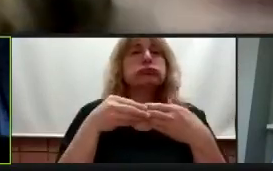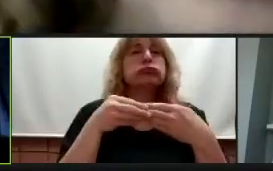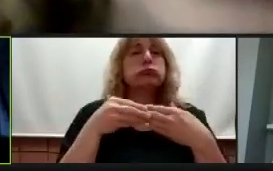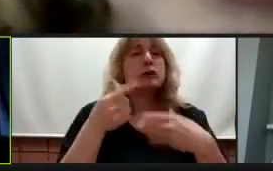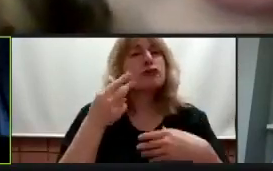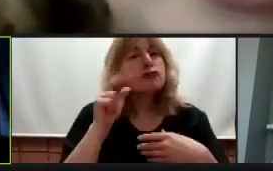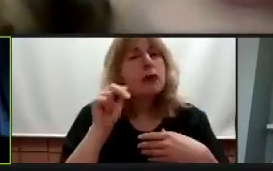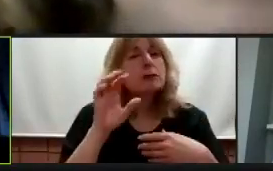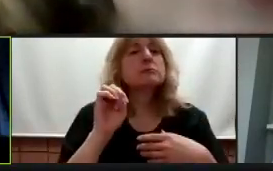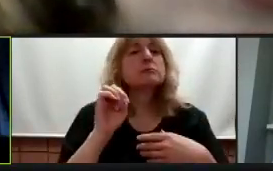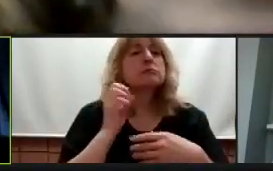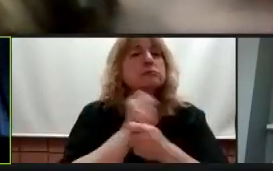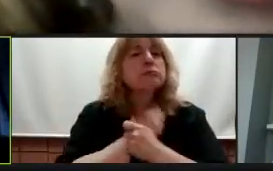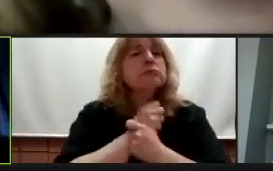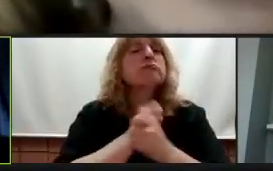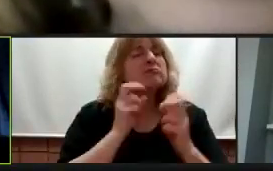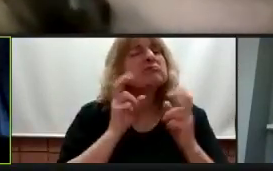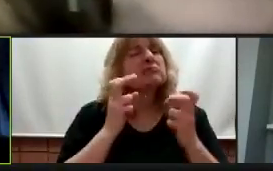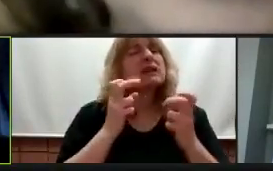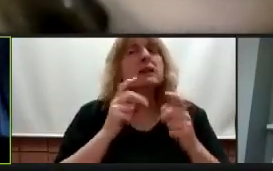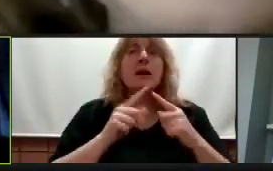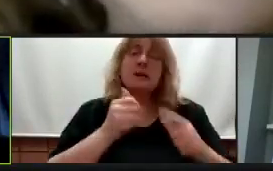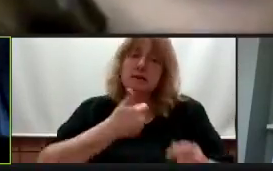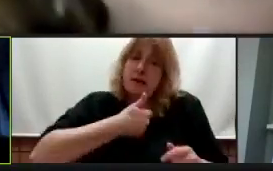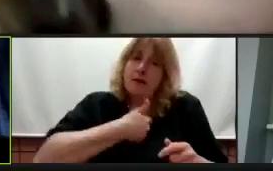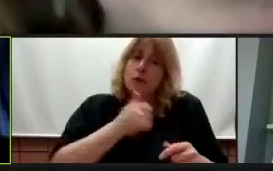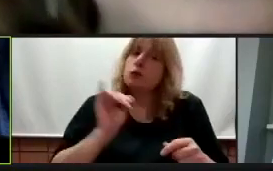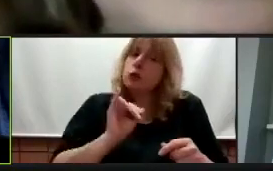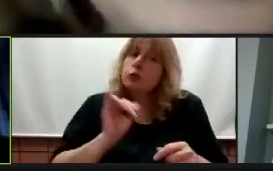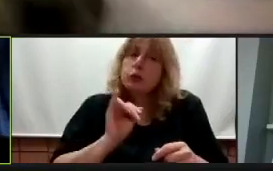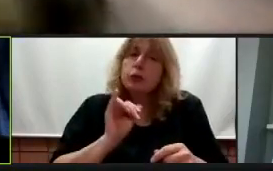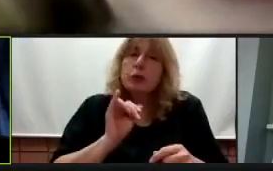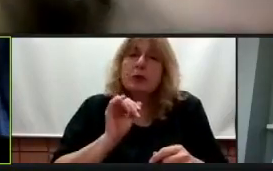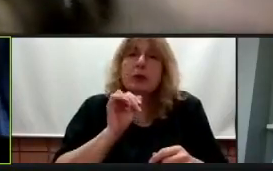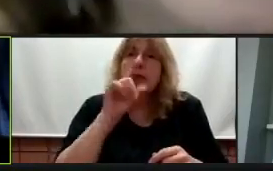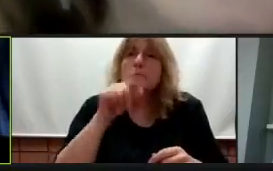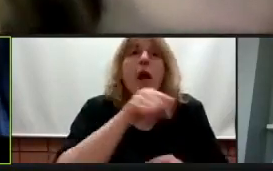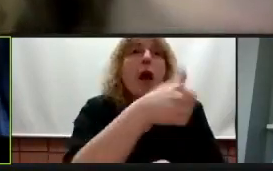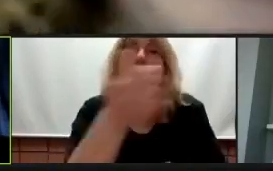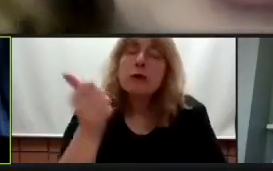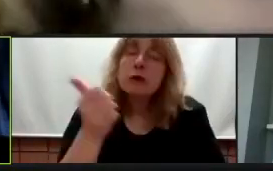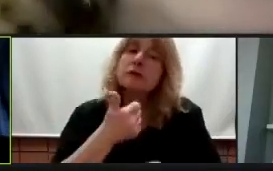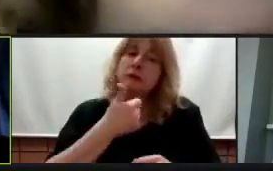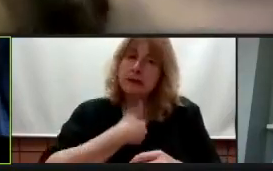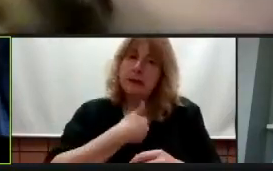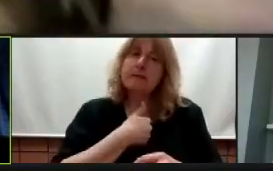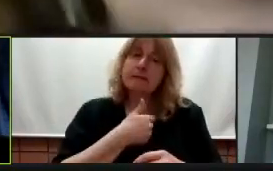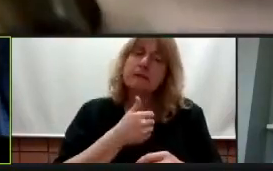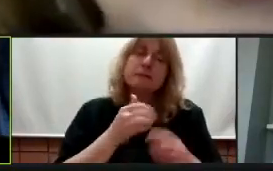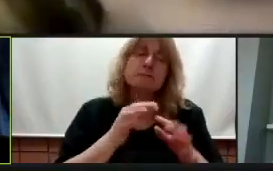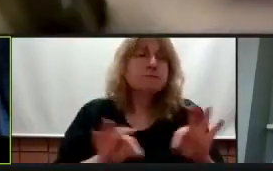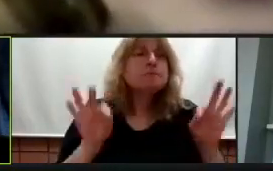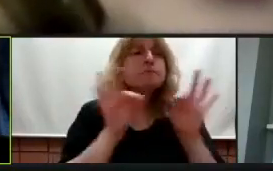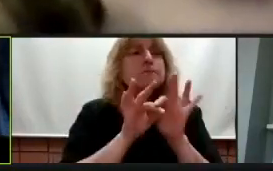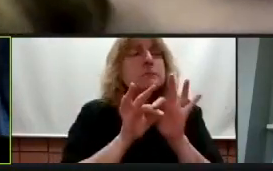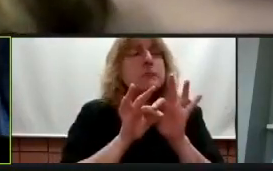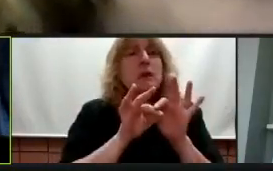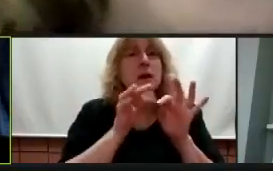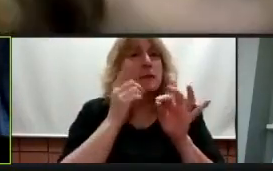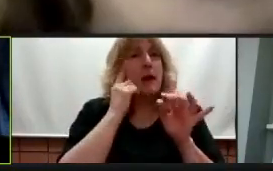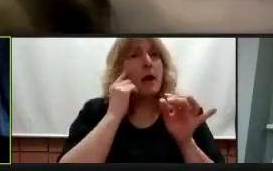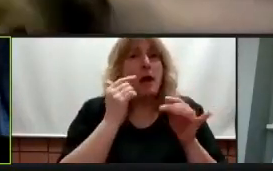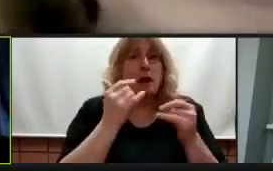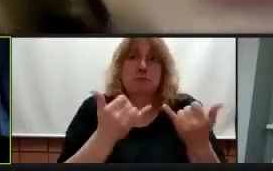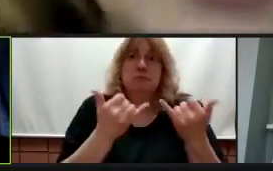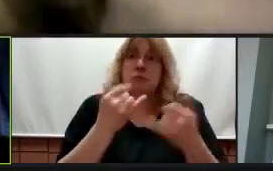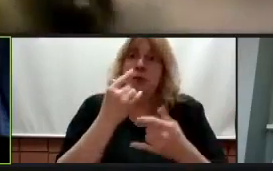grace, is really important in this time that is as uncertain as it was when we started a year